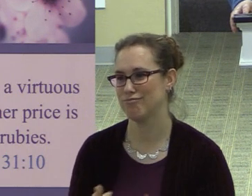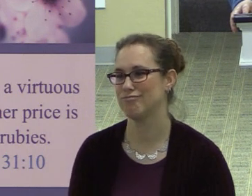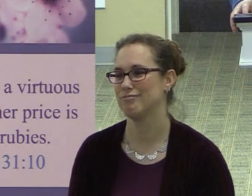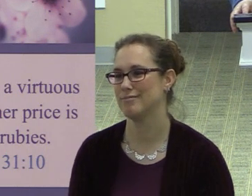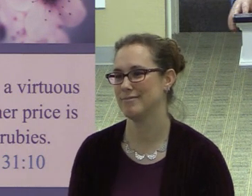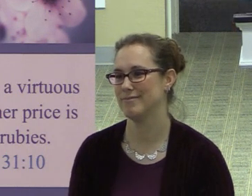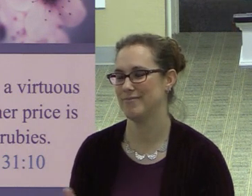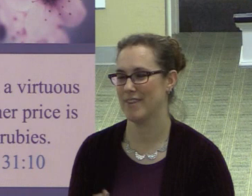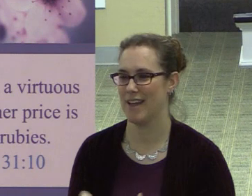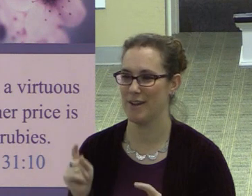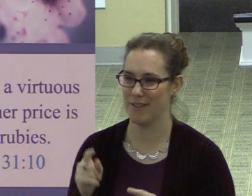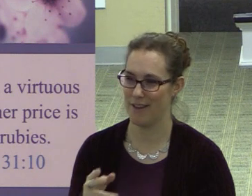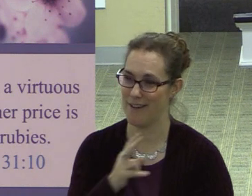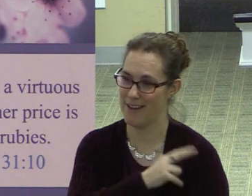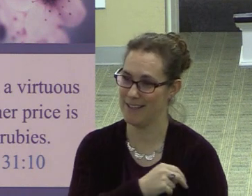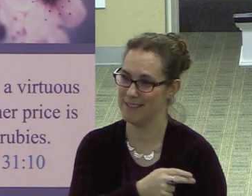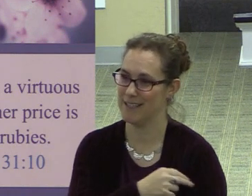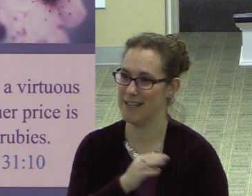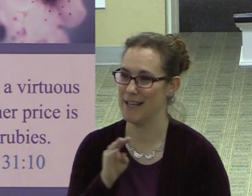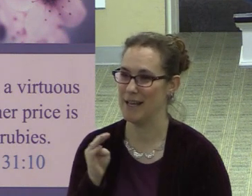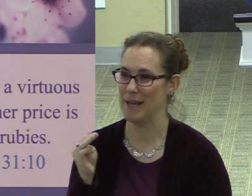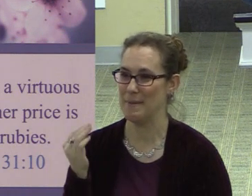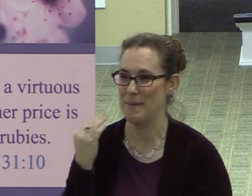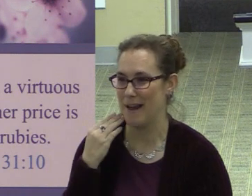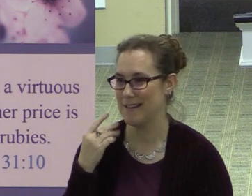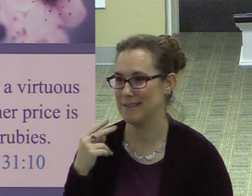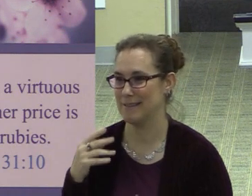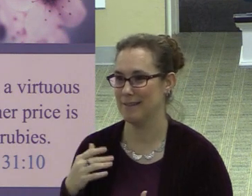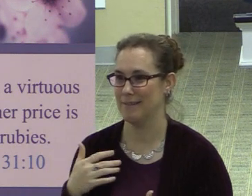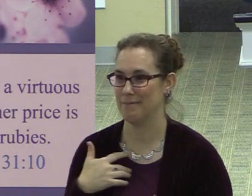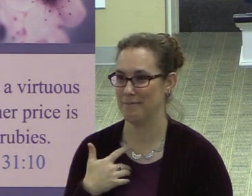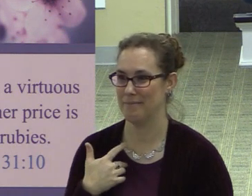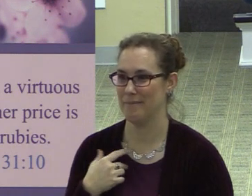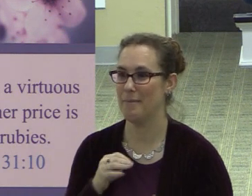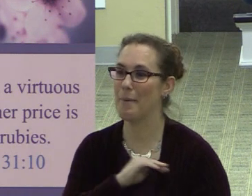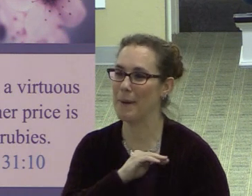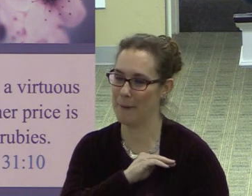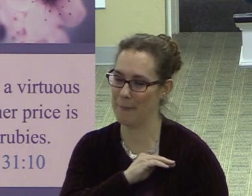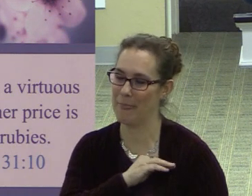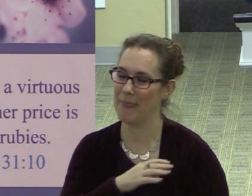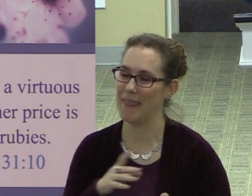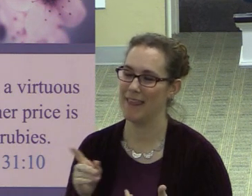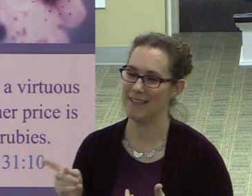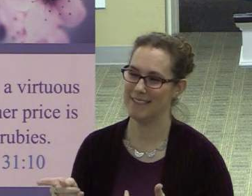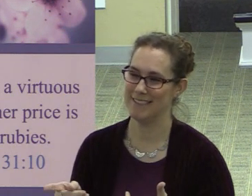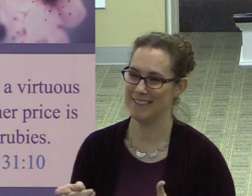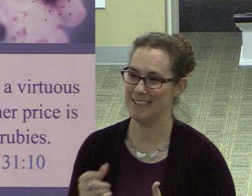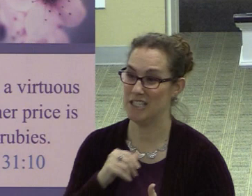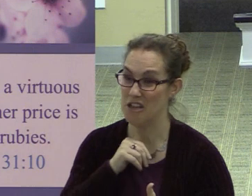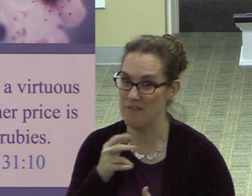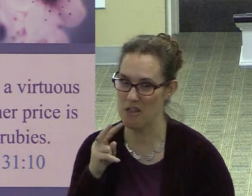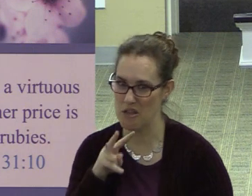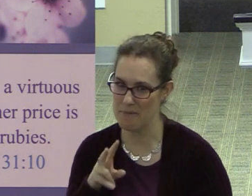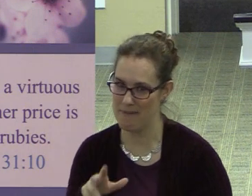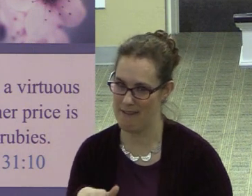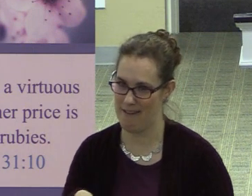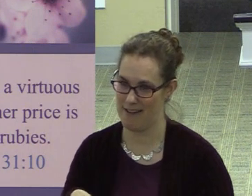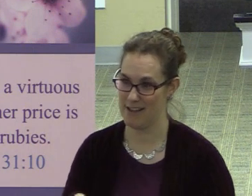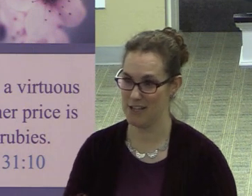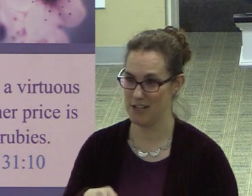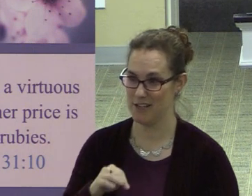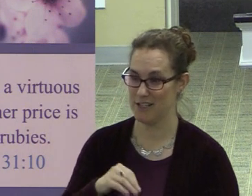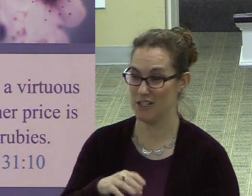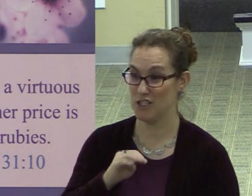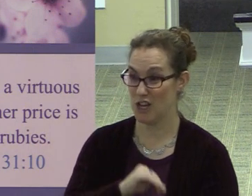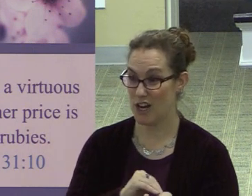I head into the hospital. Marianne's still panicking. They're not even looking at him yet. So I start pitching a fit in the hospital with a nurse. A doctor hears me arguing with her. He comes up.